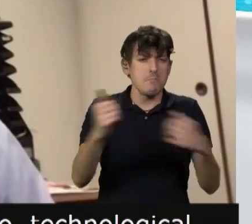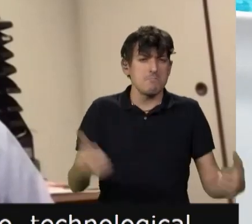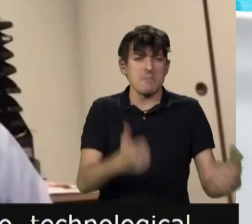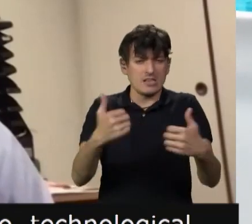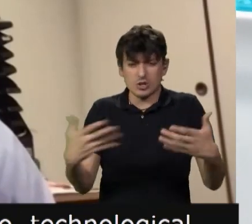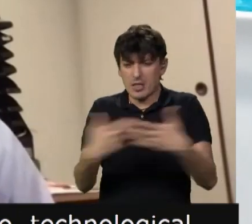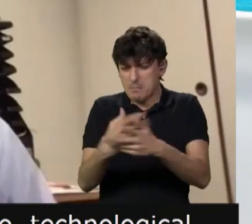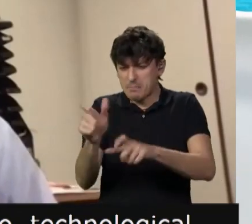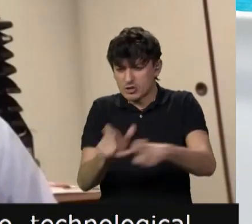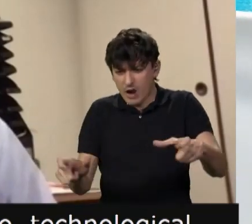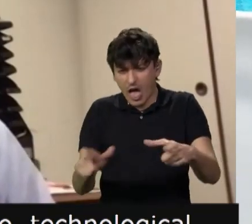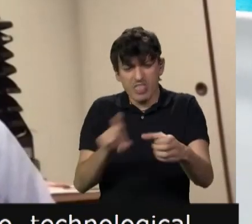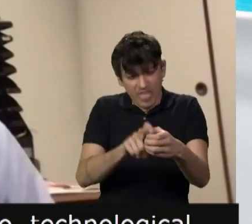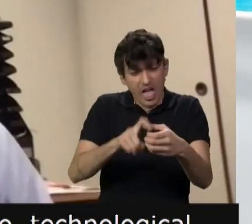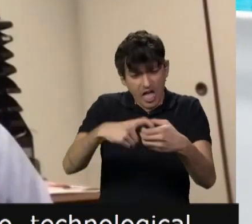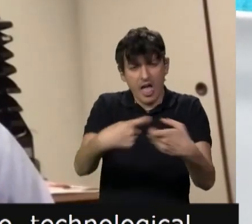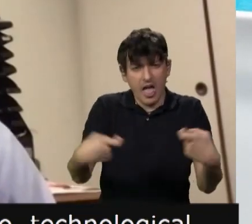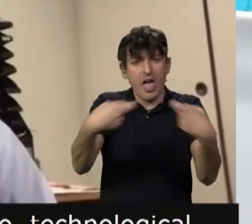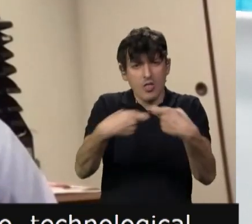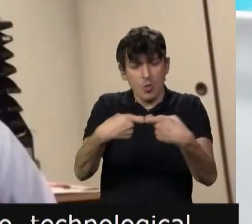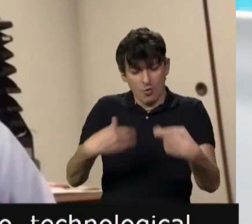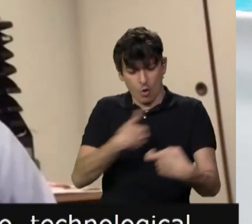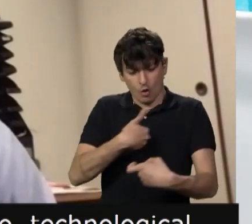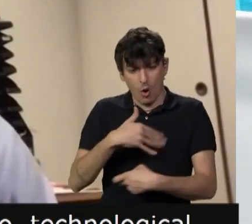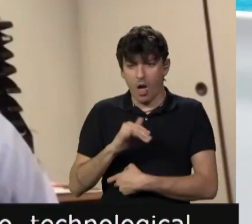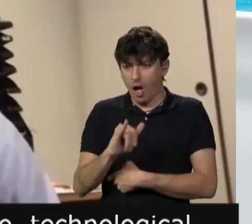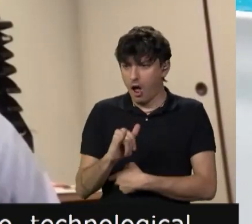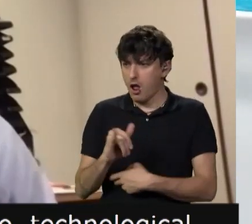give rise to more sustainable communities.